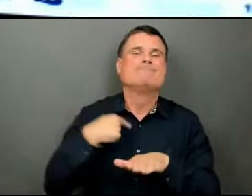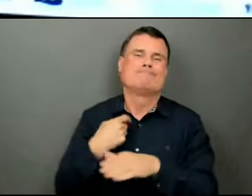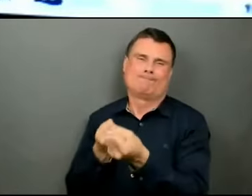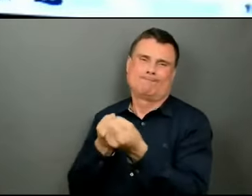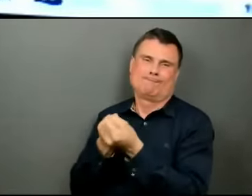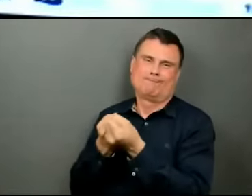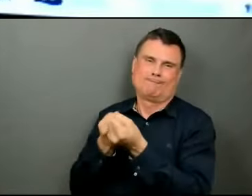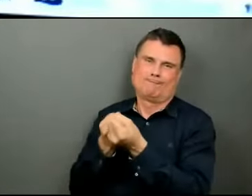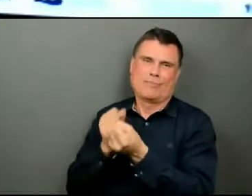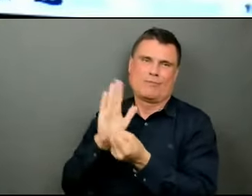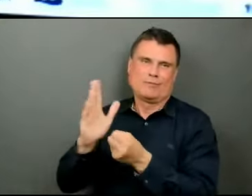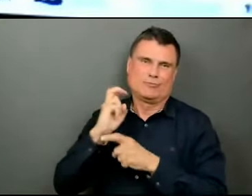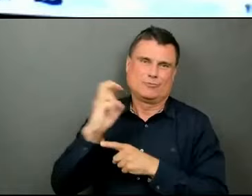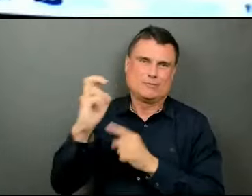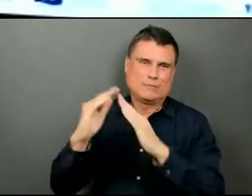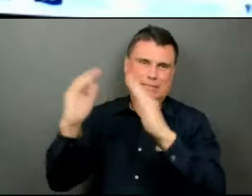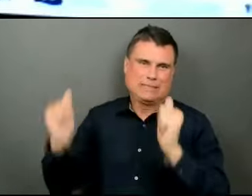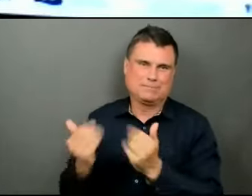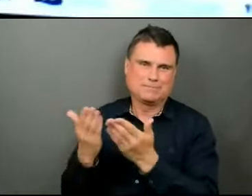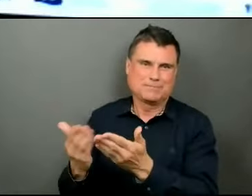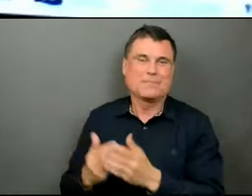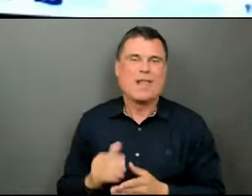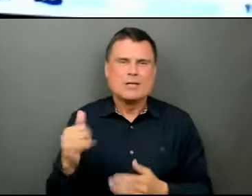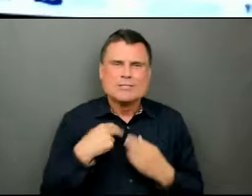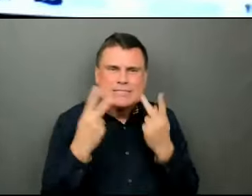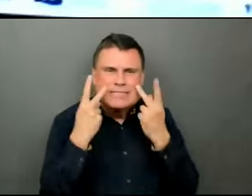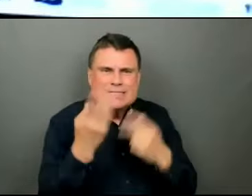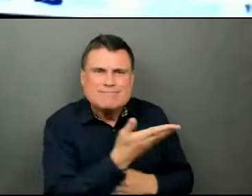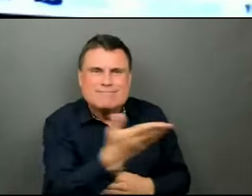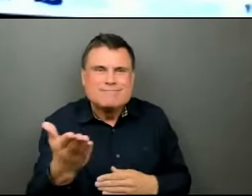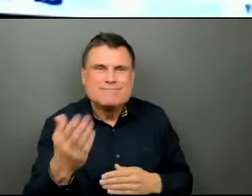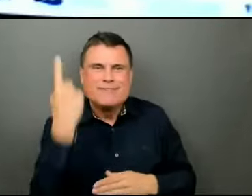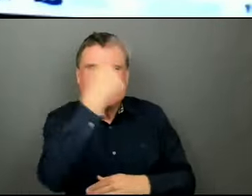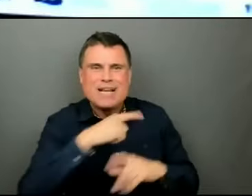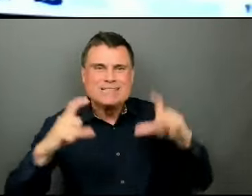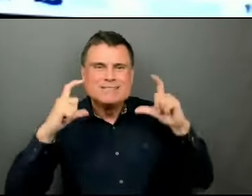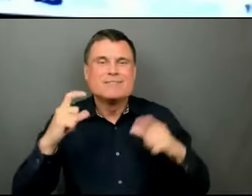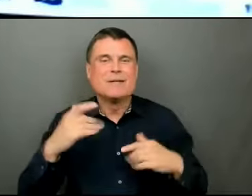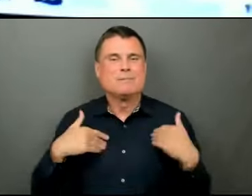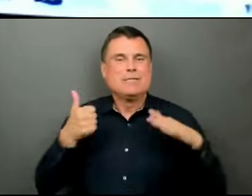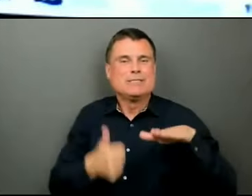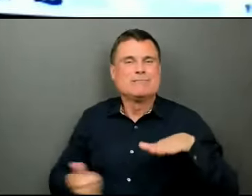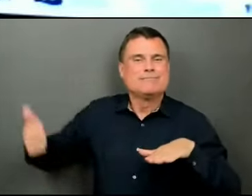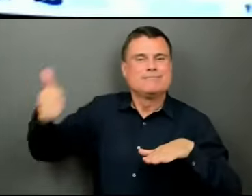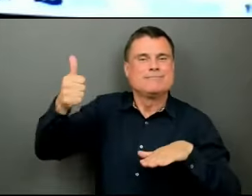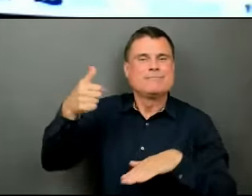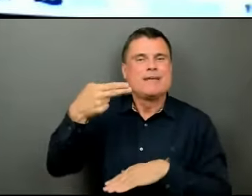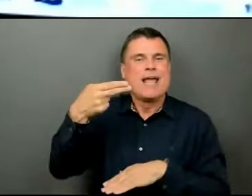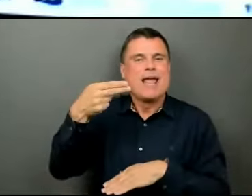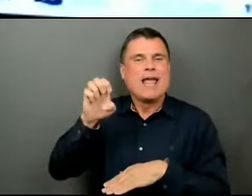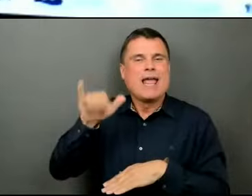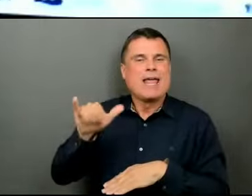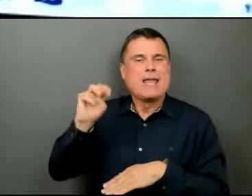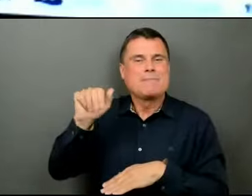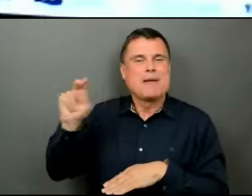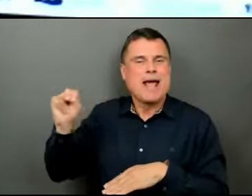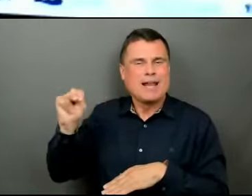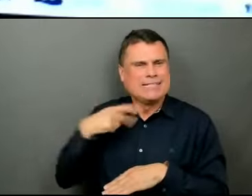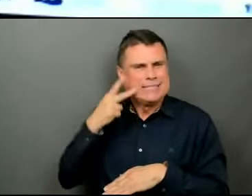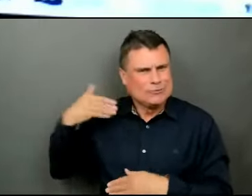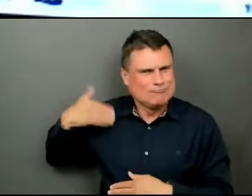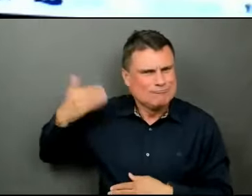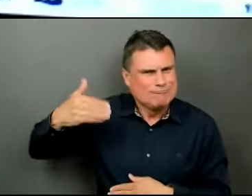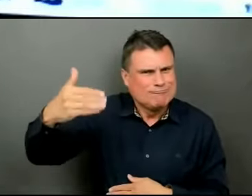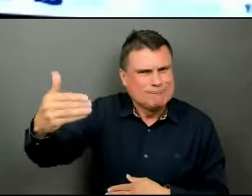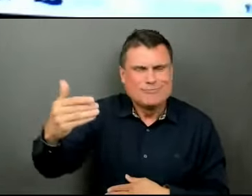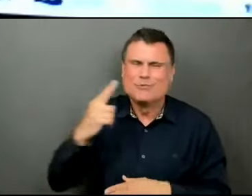great. As well as I see lots of other folks, Minister Heyman, it's always good to see you. I don't see you as much, as well as a